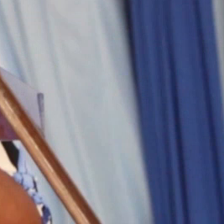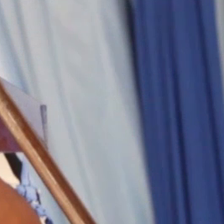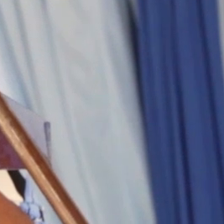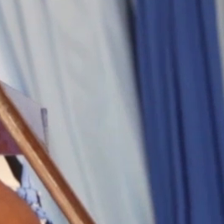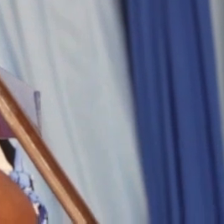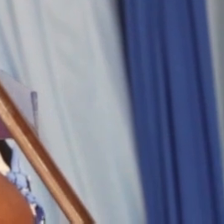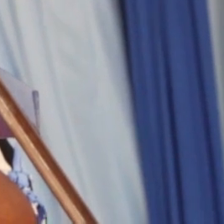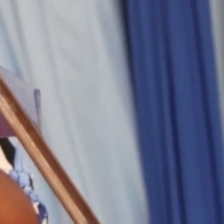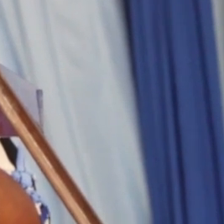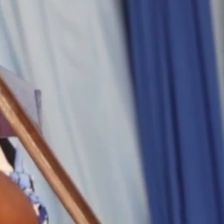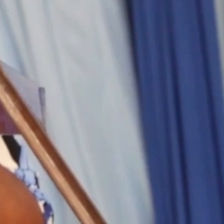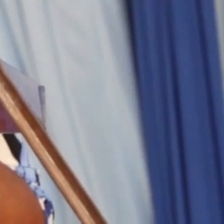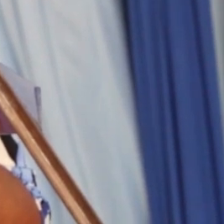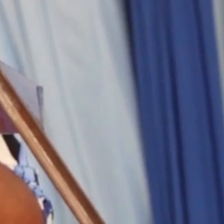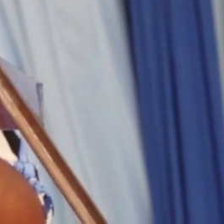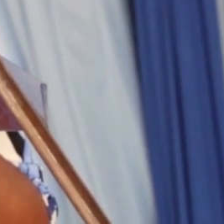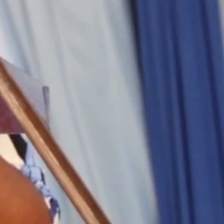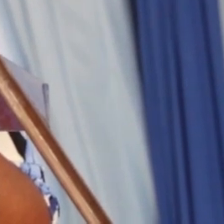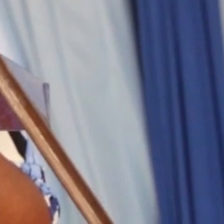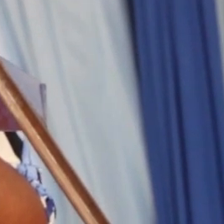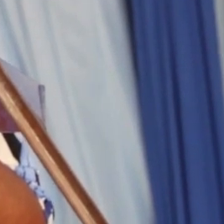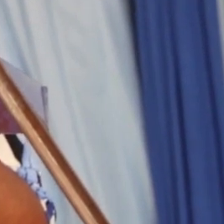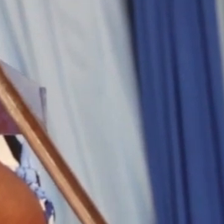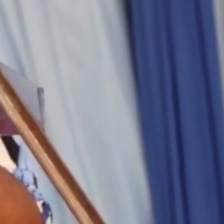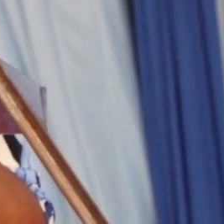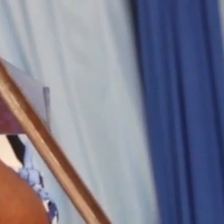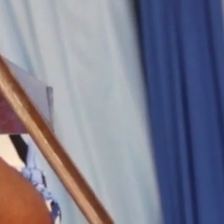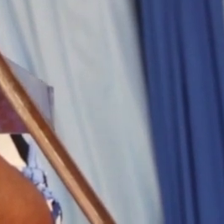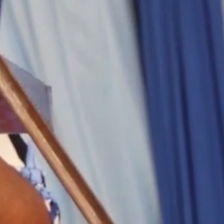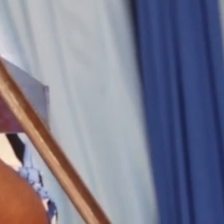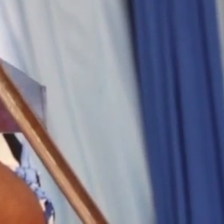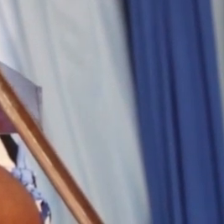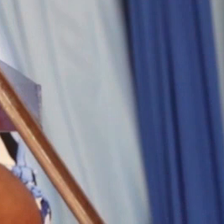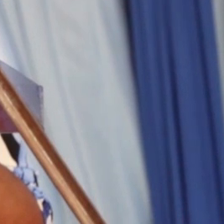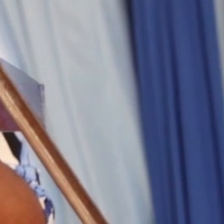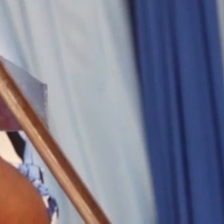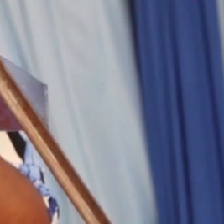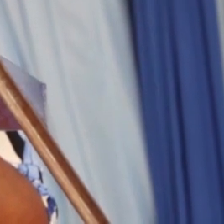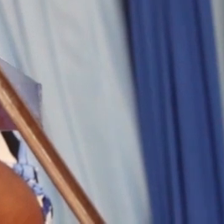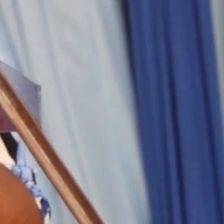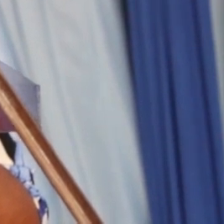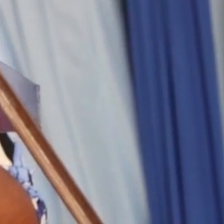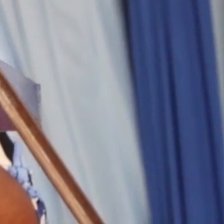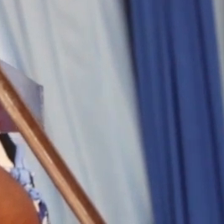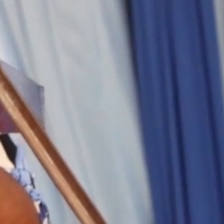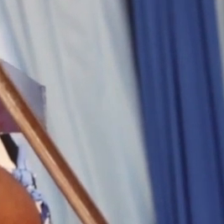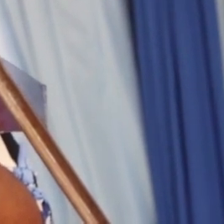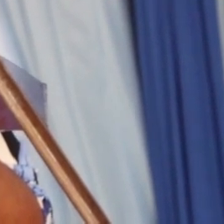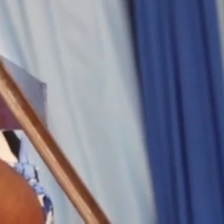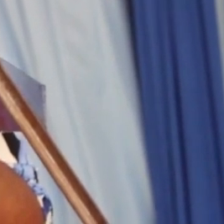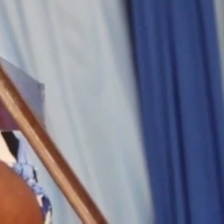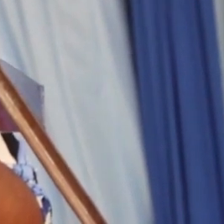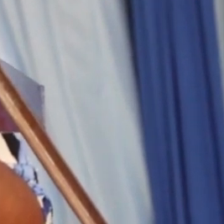leave us nor forsake us. I will pray that, Lord, you continue working with us. Thank you for the gift of